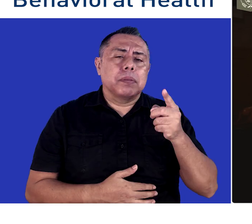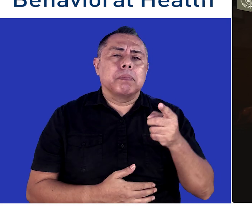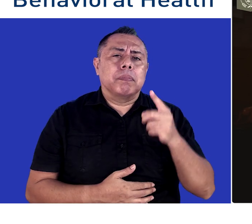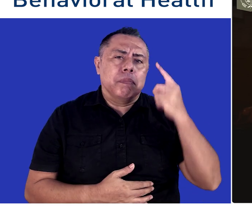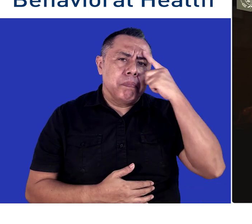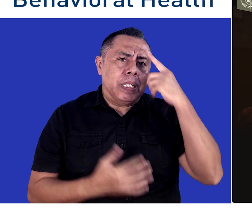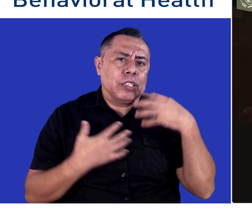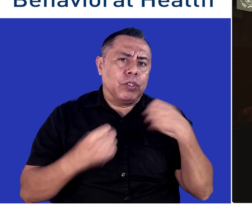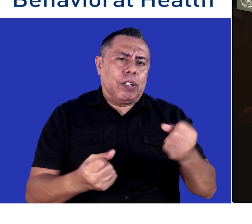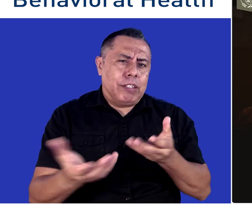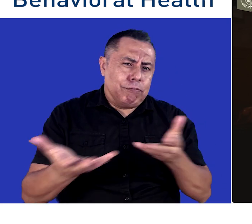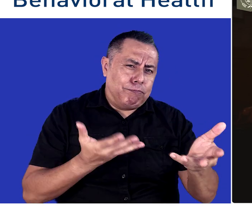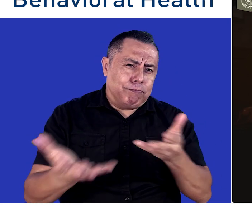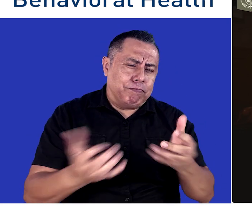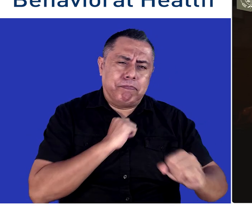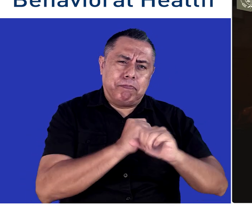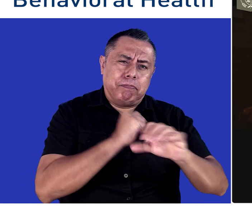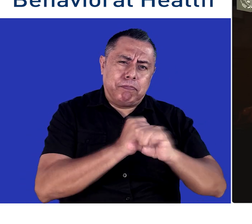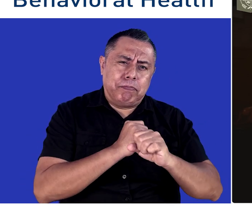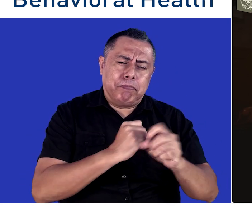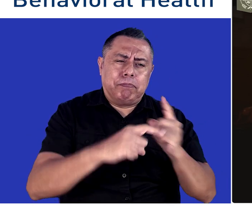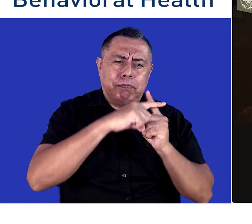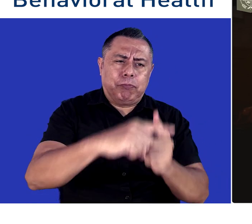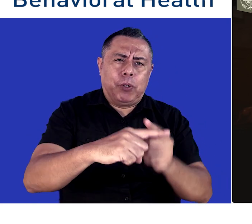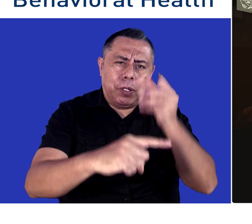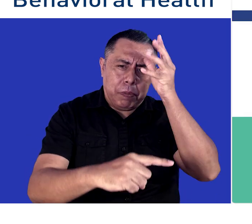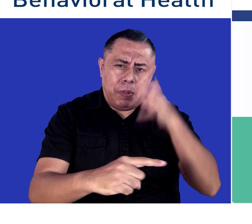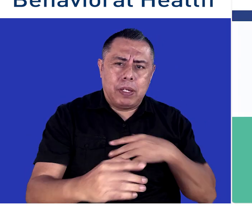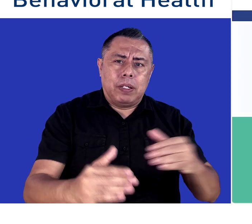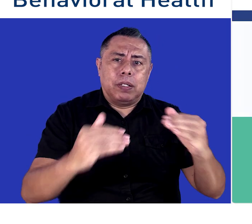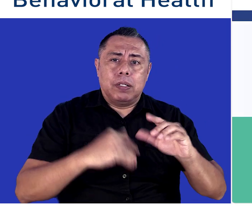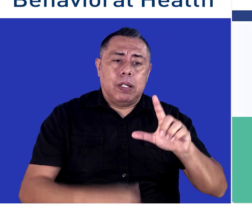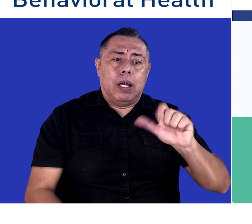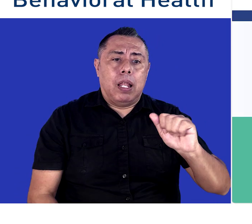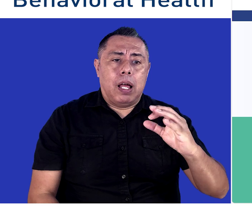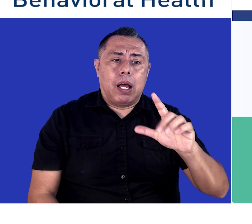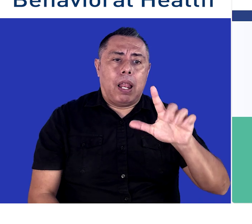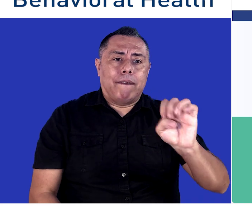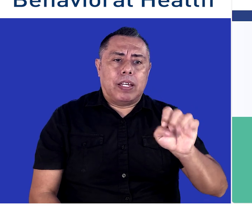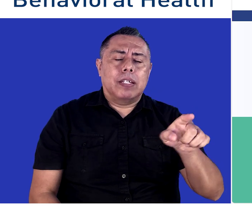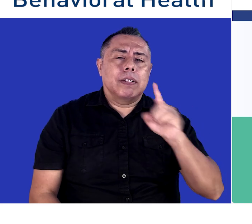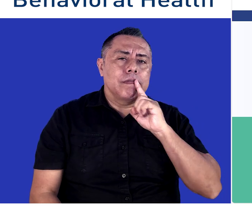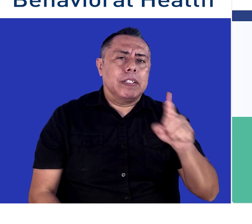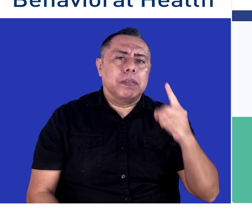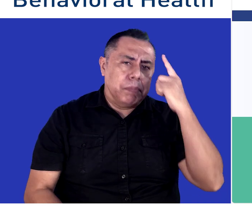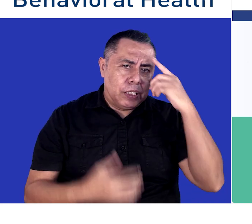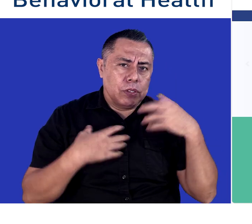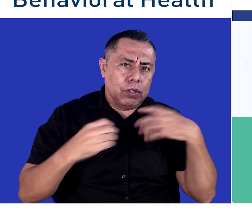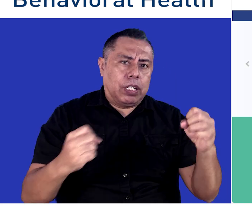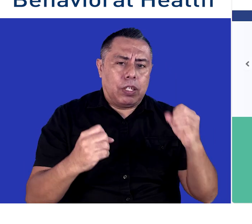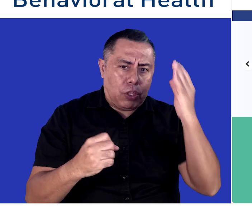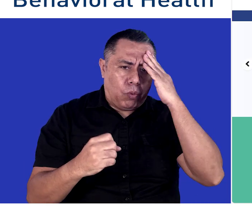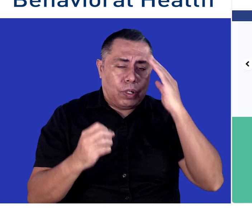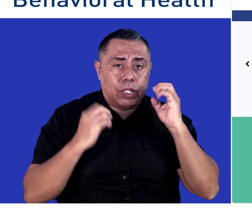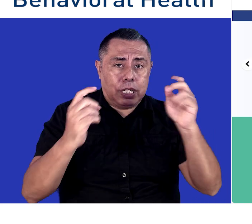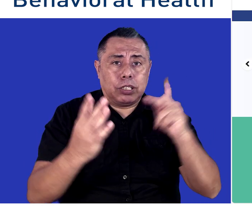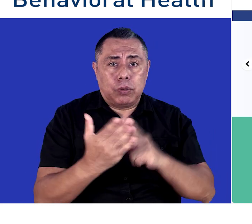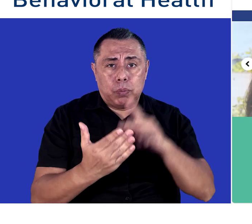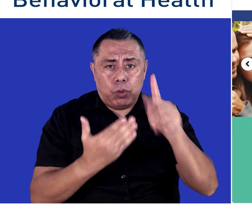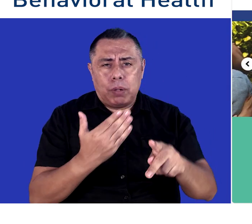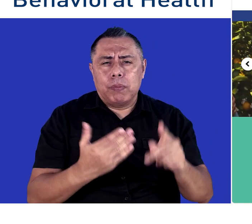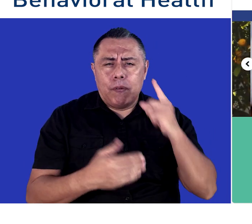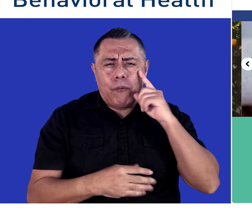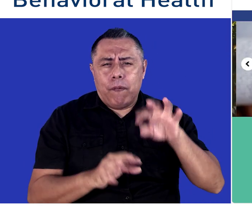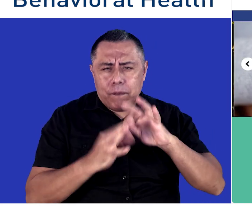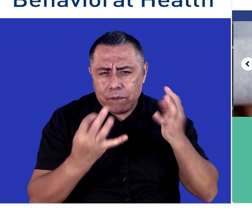a mental health engagement campaign geared specifically for men, and La Clave, a mental health awareness education program